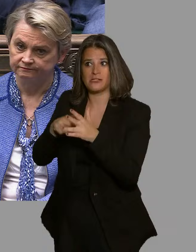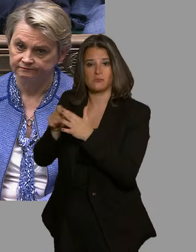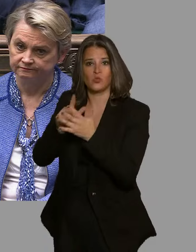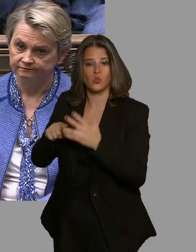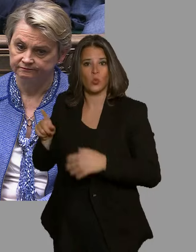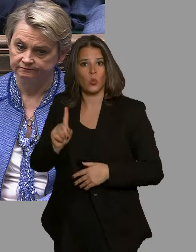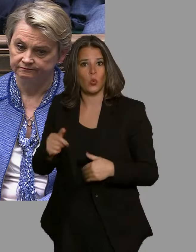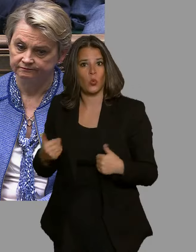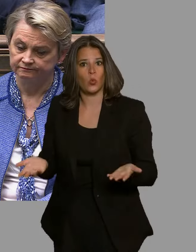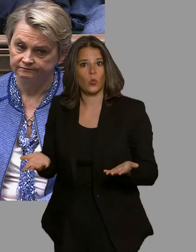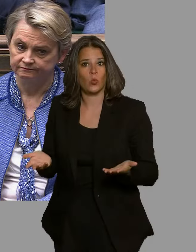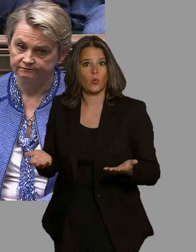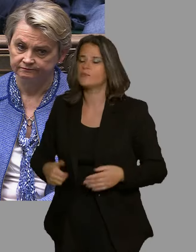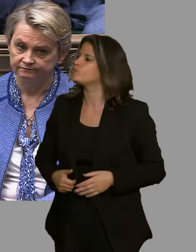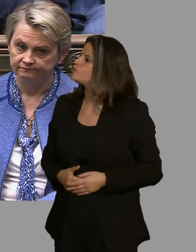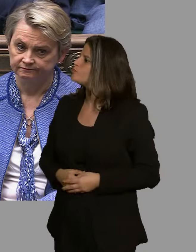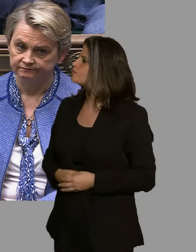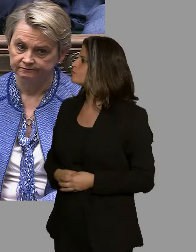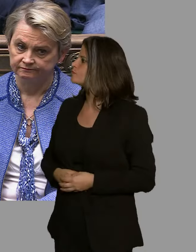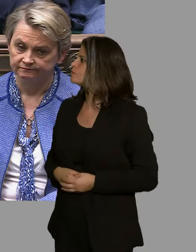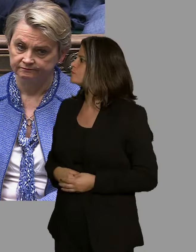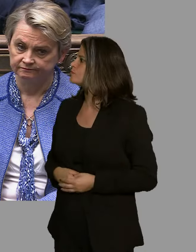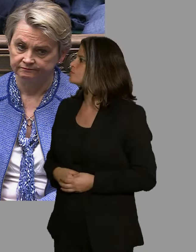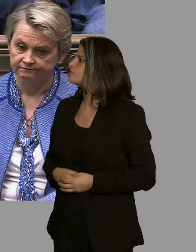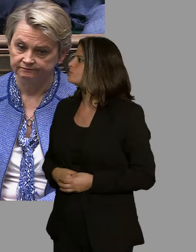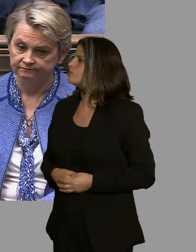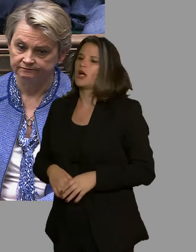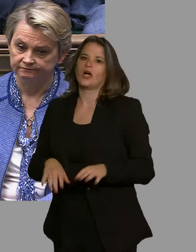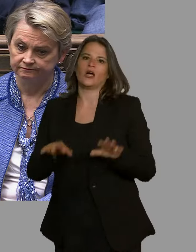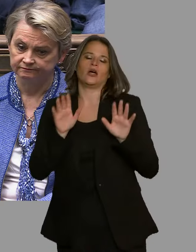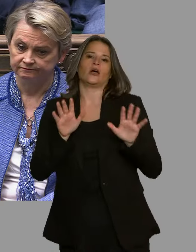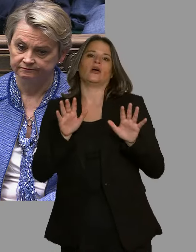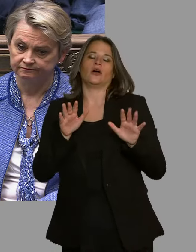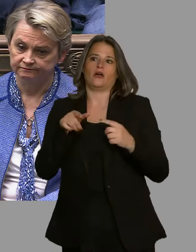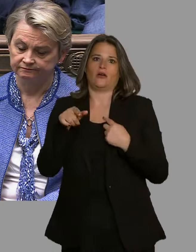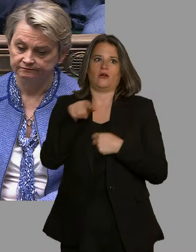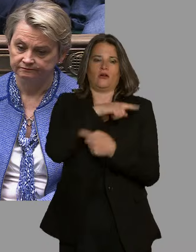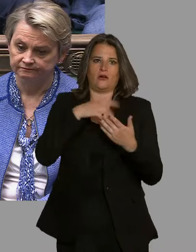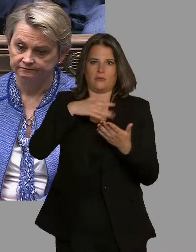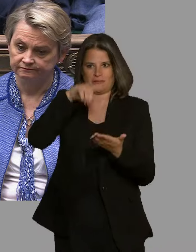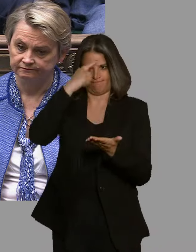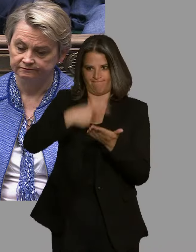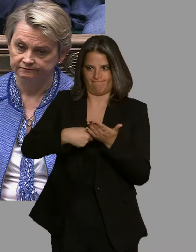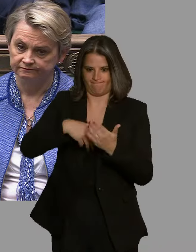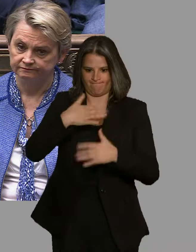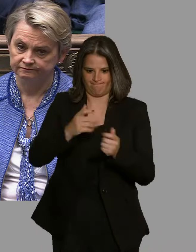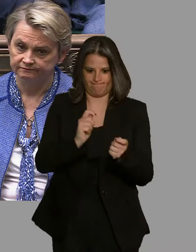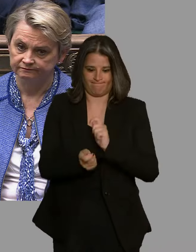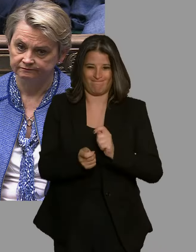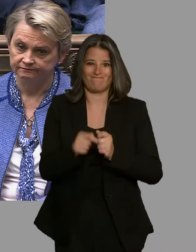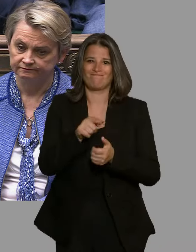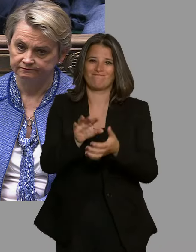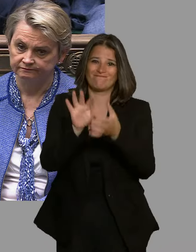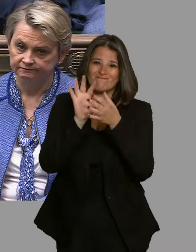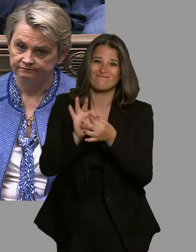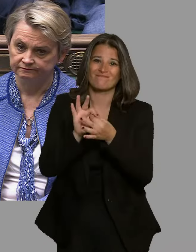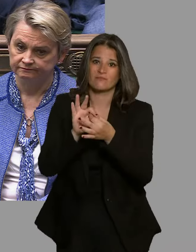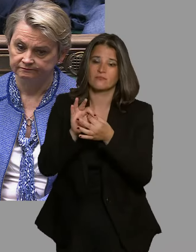getting people into work, that we should support people into work where they can work, and of course, where they could work, they